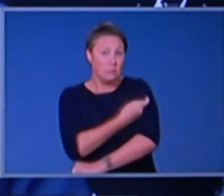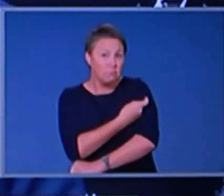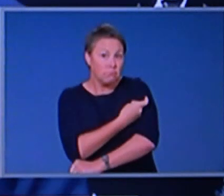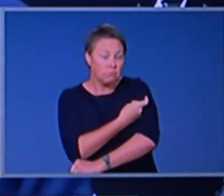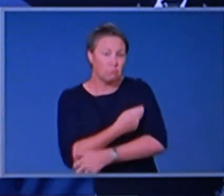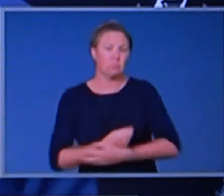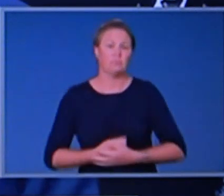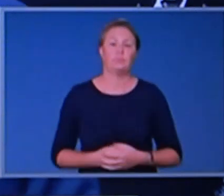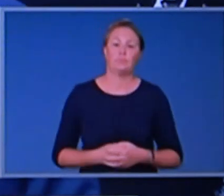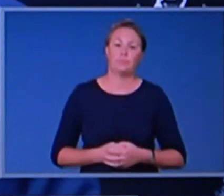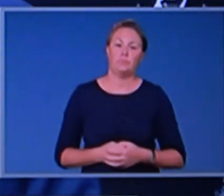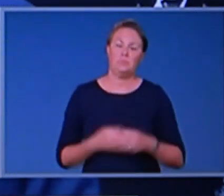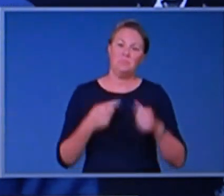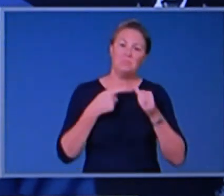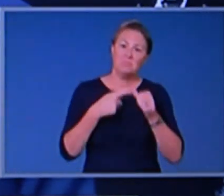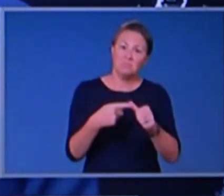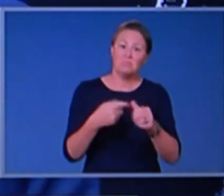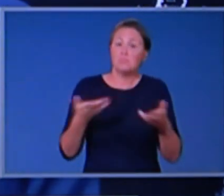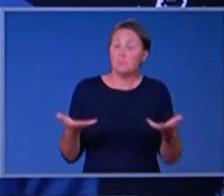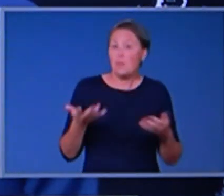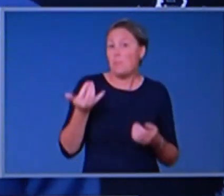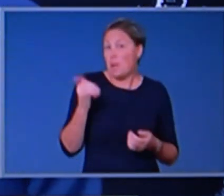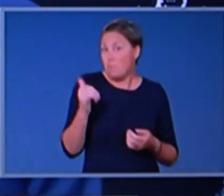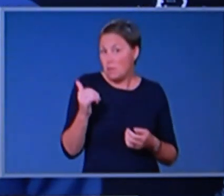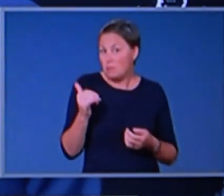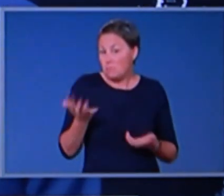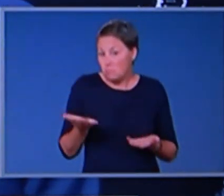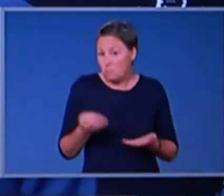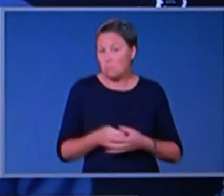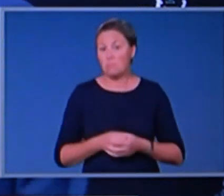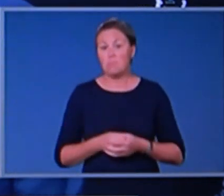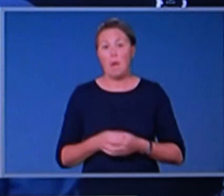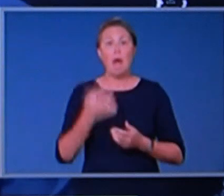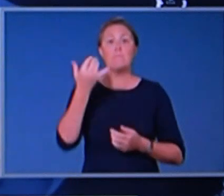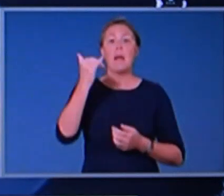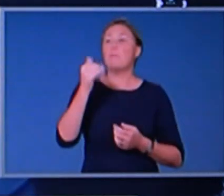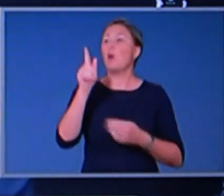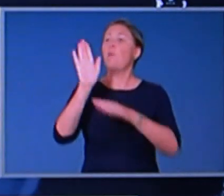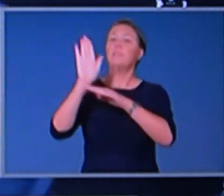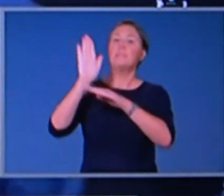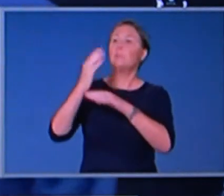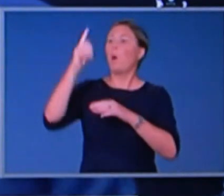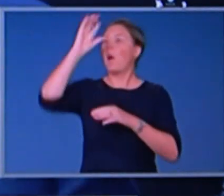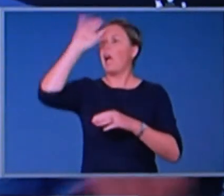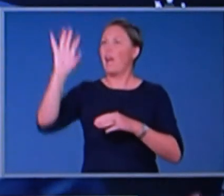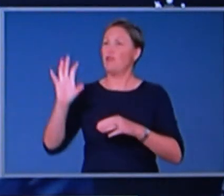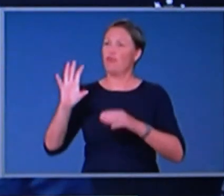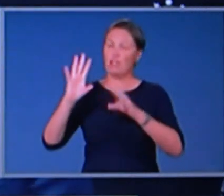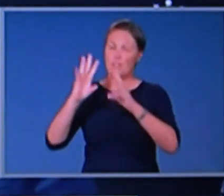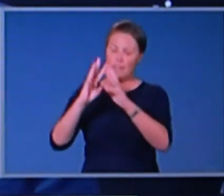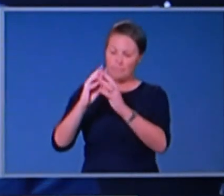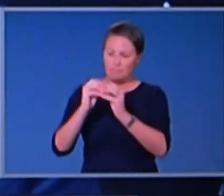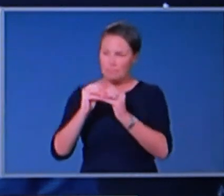be a situation where a country has effectively eliminated or got very low cases. So, for